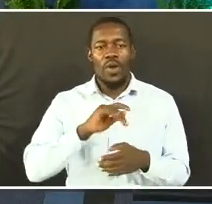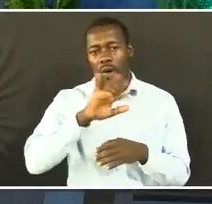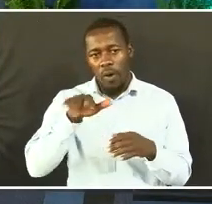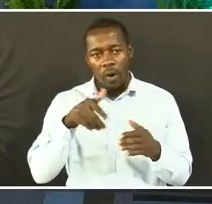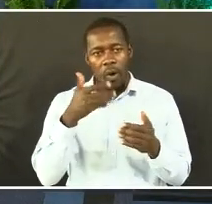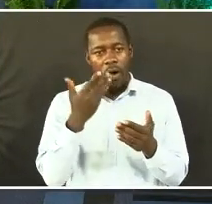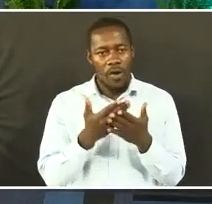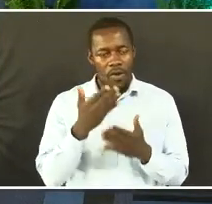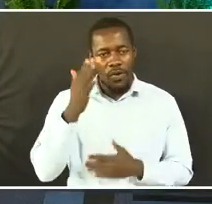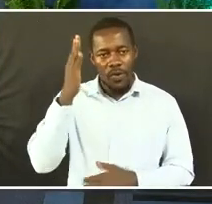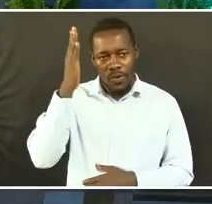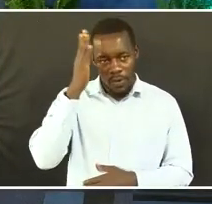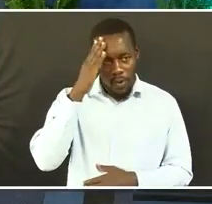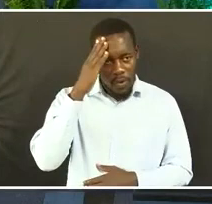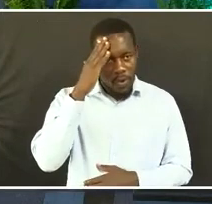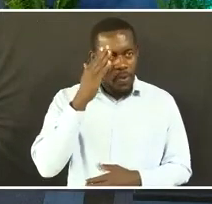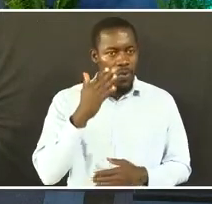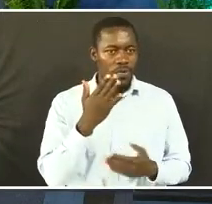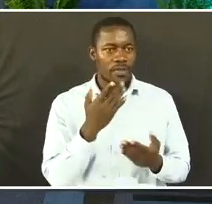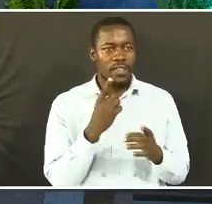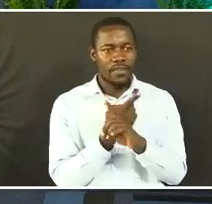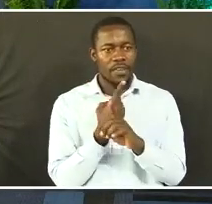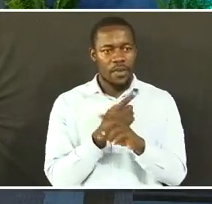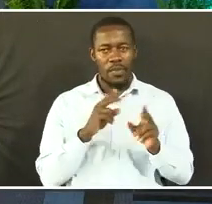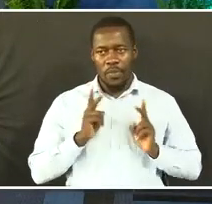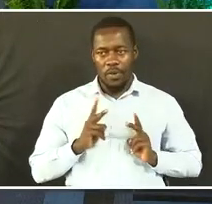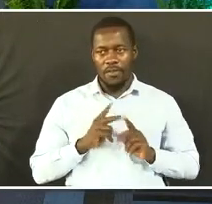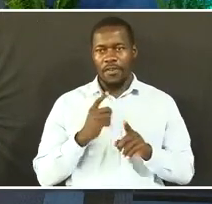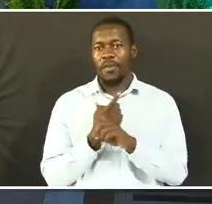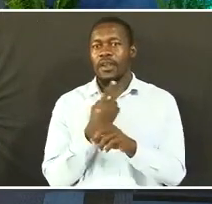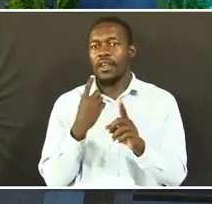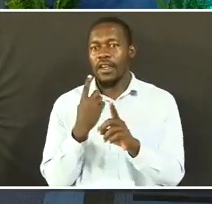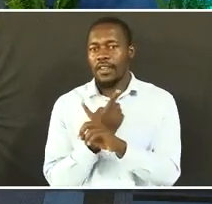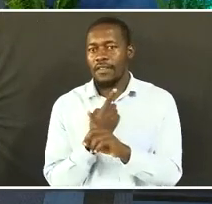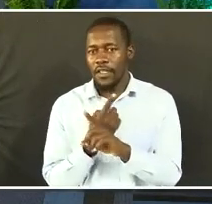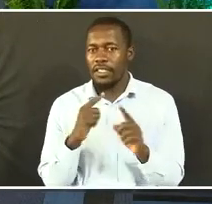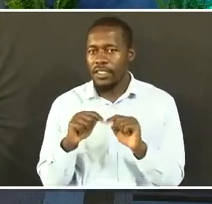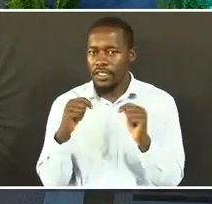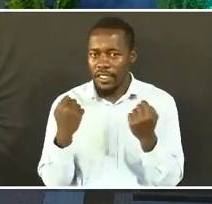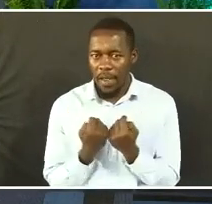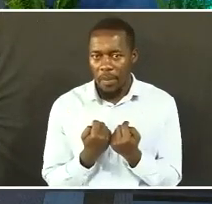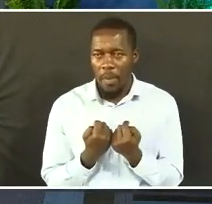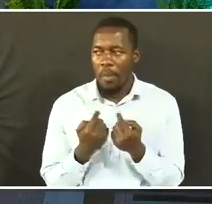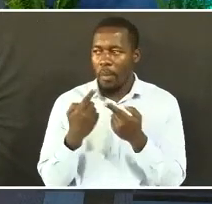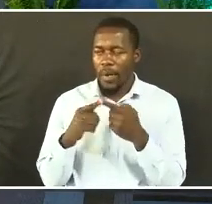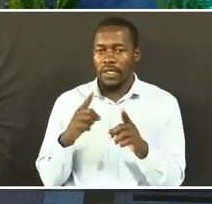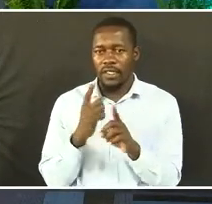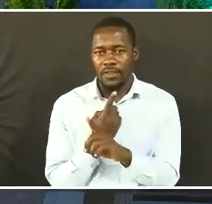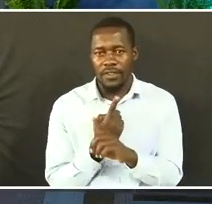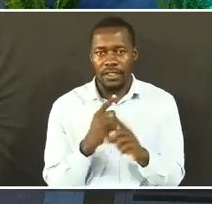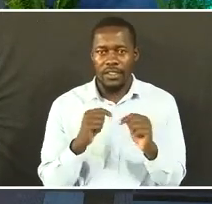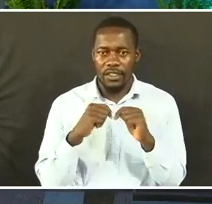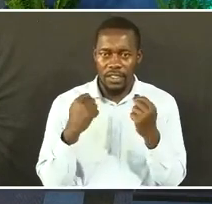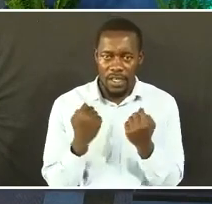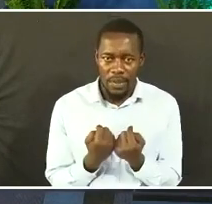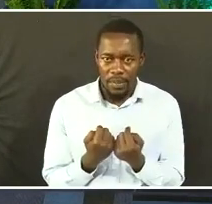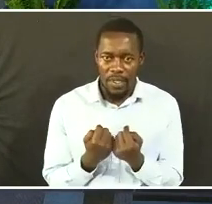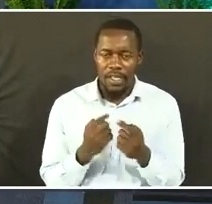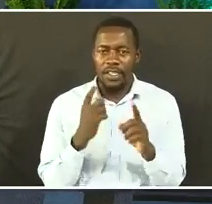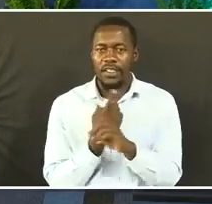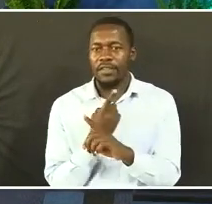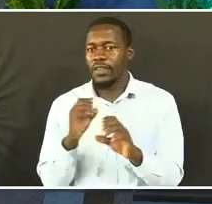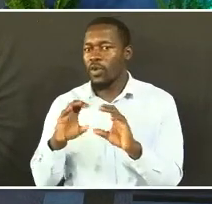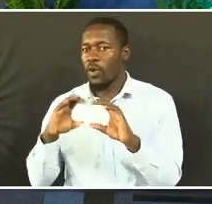people, we are of different ethnic and religious backgrounds, but in spite of those differences, friends,